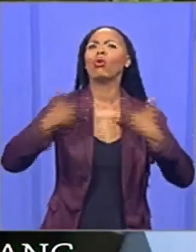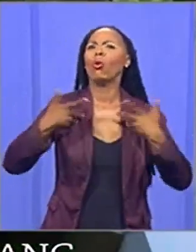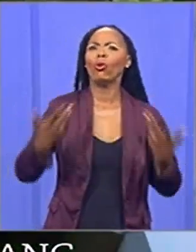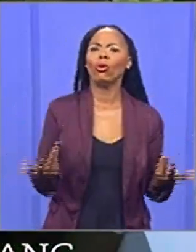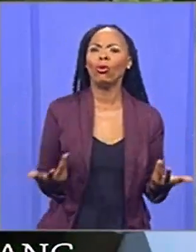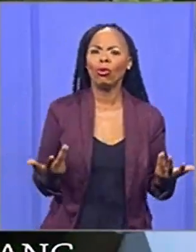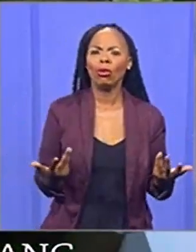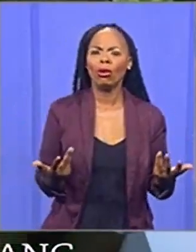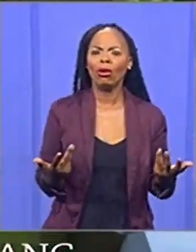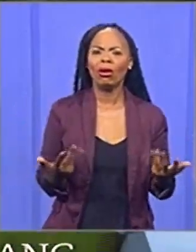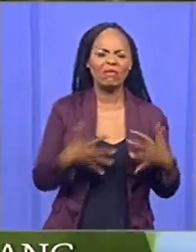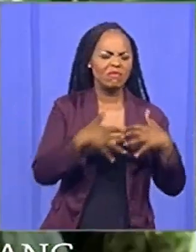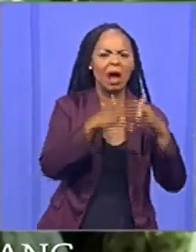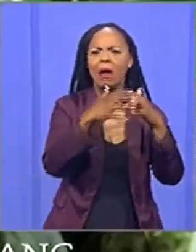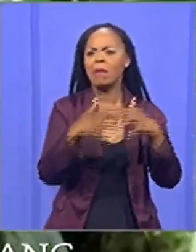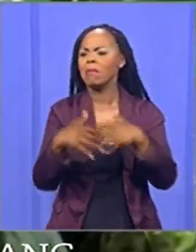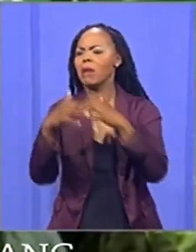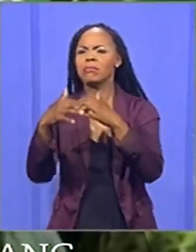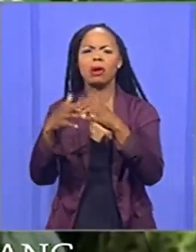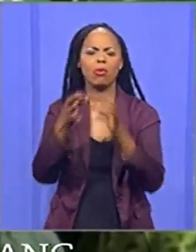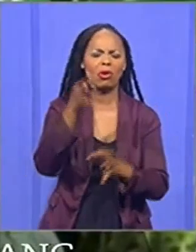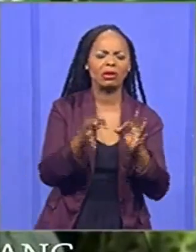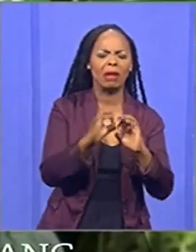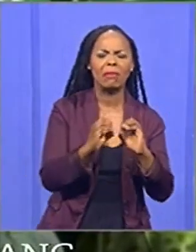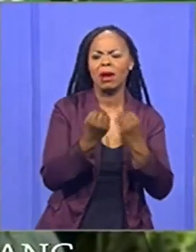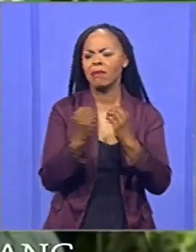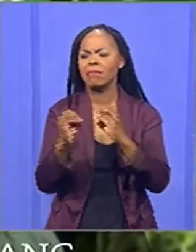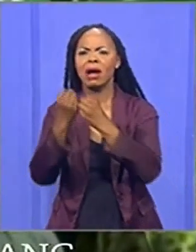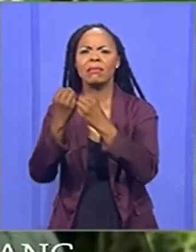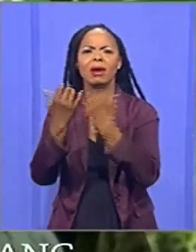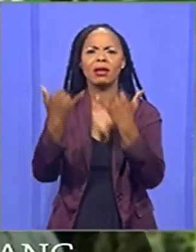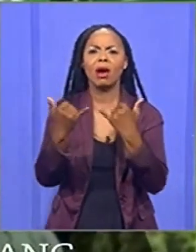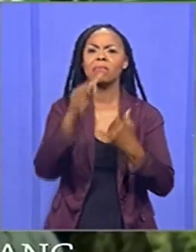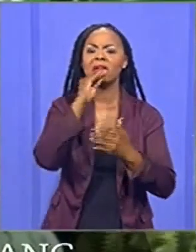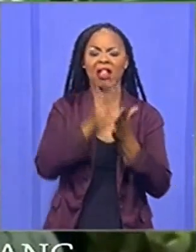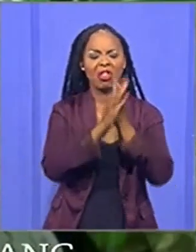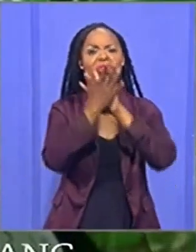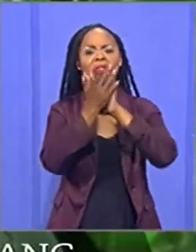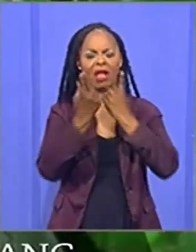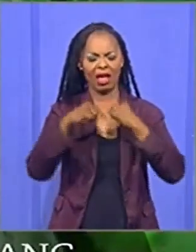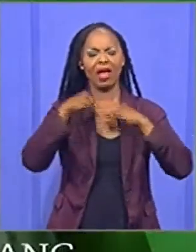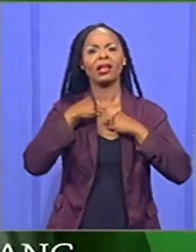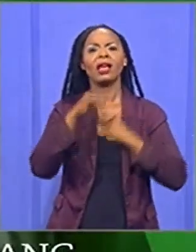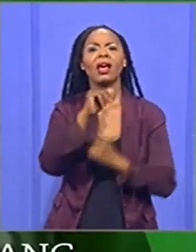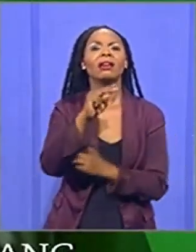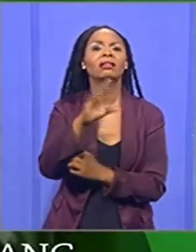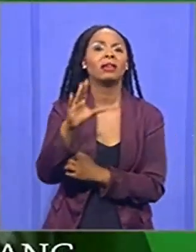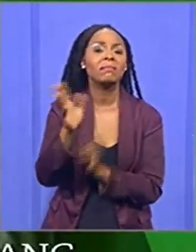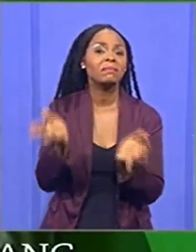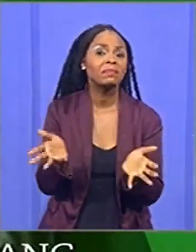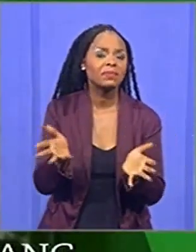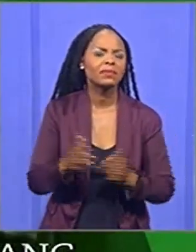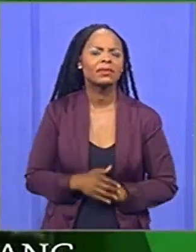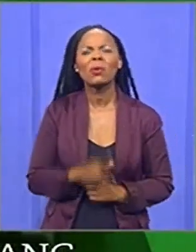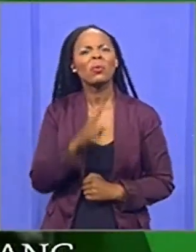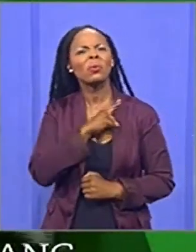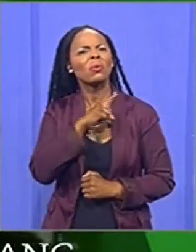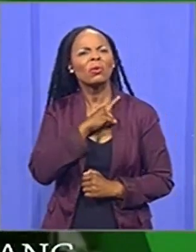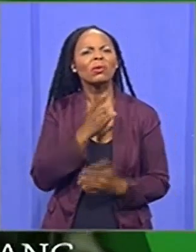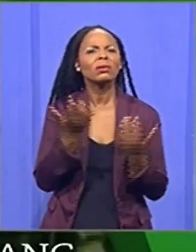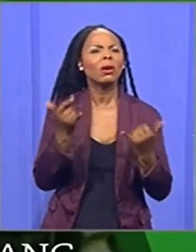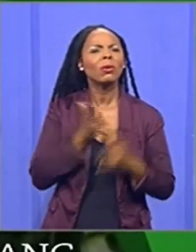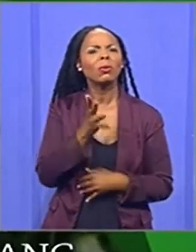go formiwa di-political party they are being built to destroy the African National Congress. Why do they